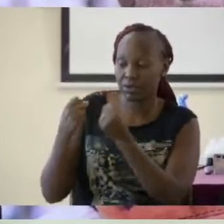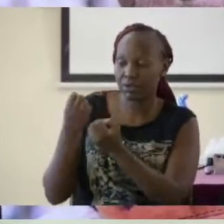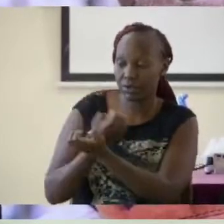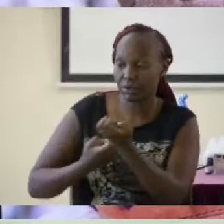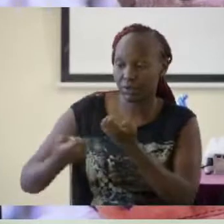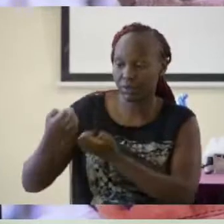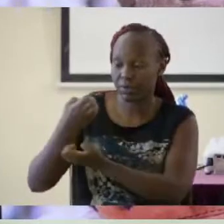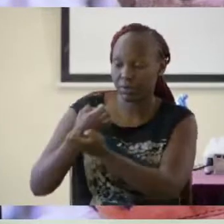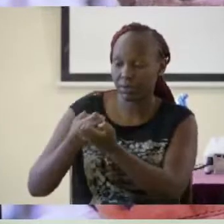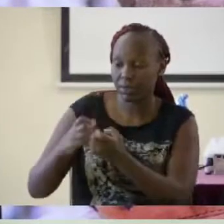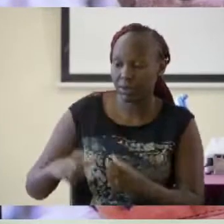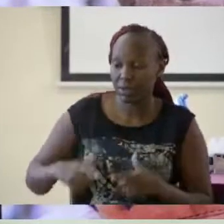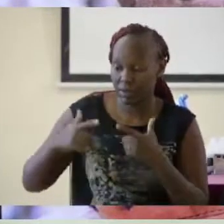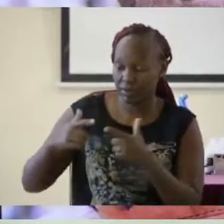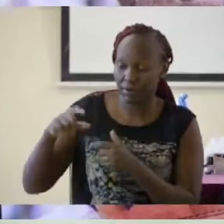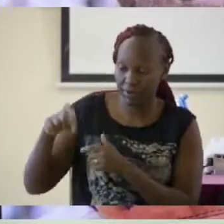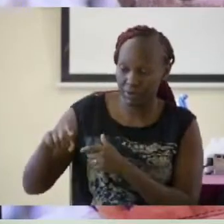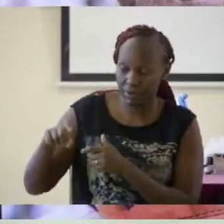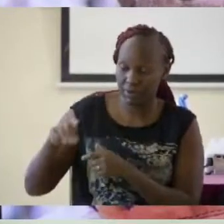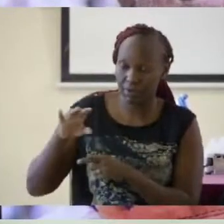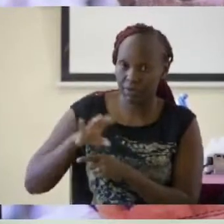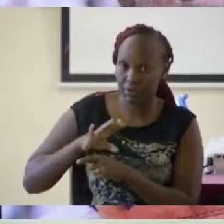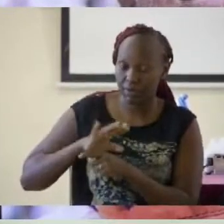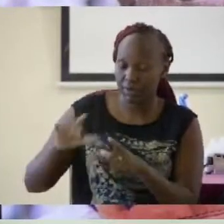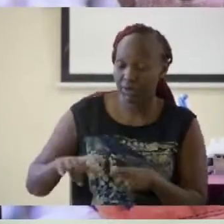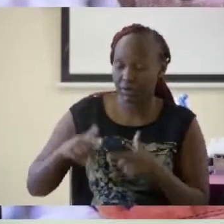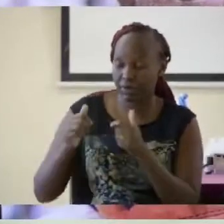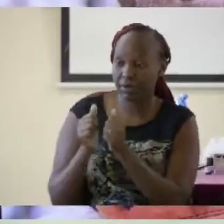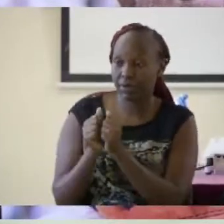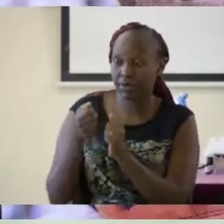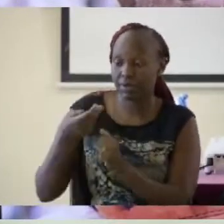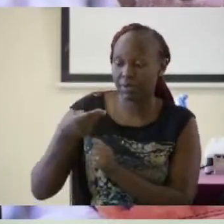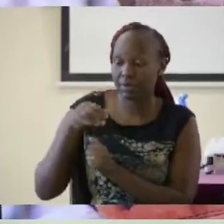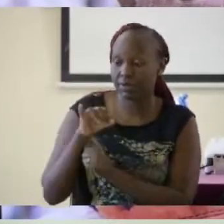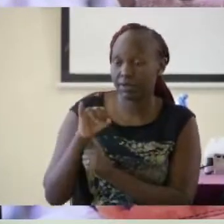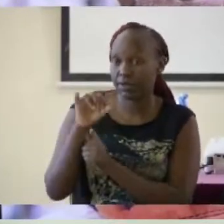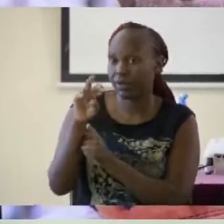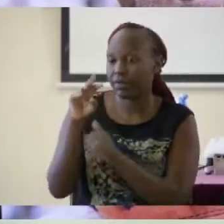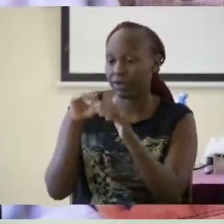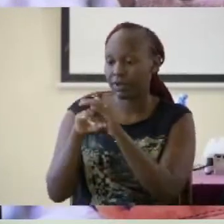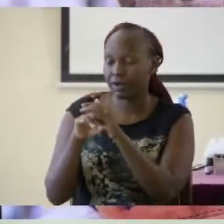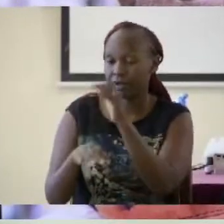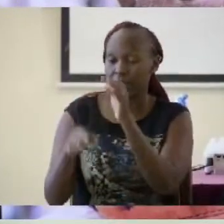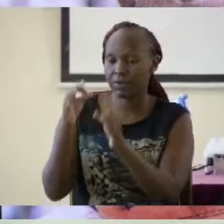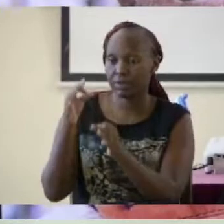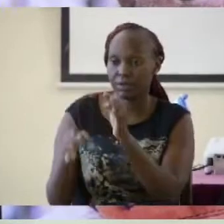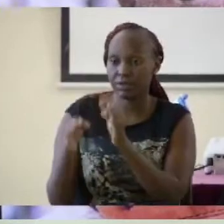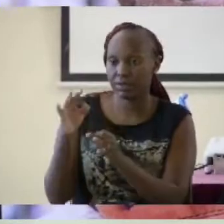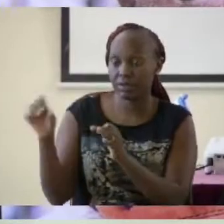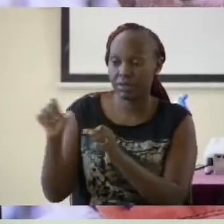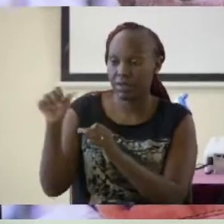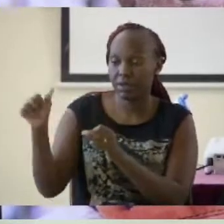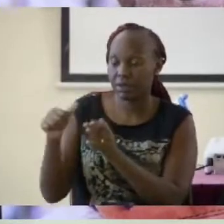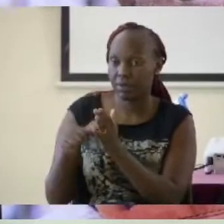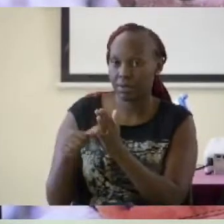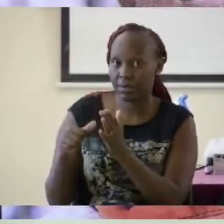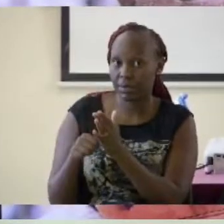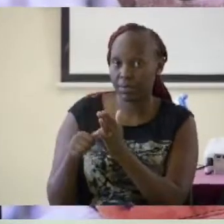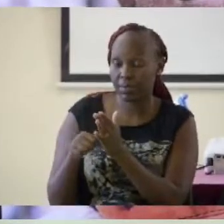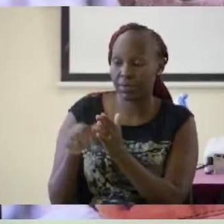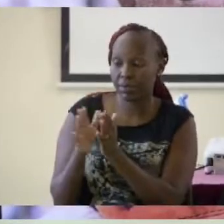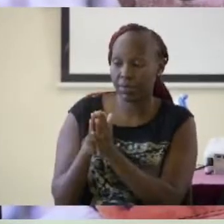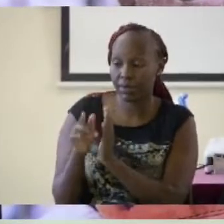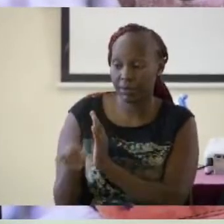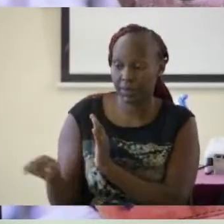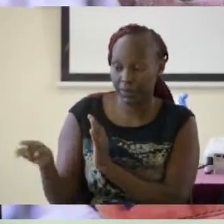livelihood needs of women living with HIV, access to justice is a big problem with them.